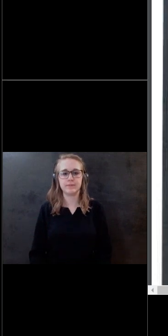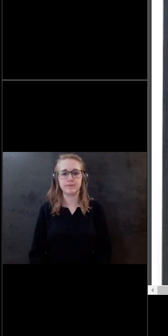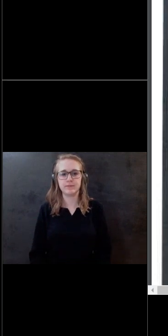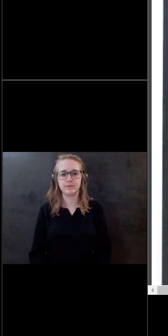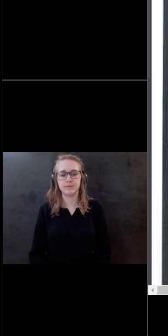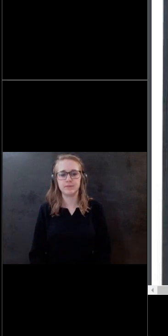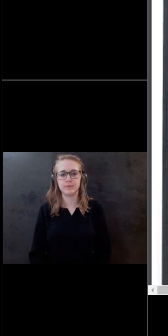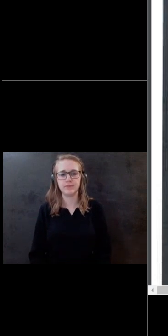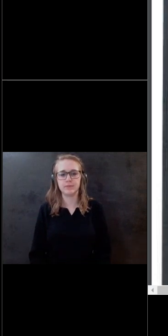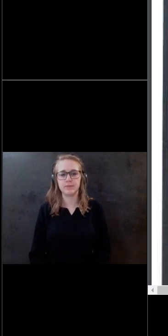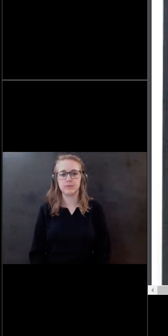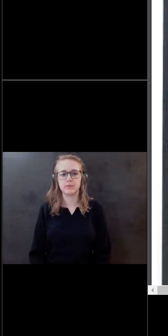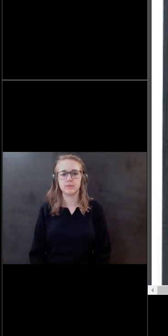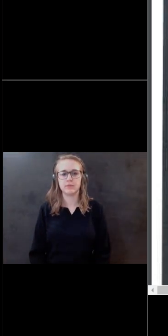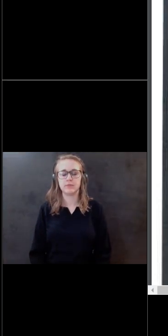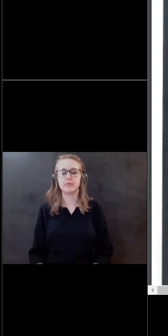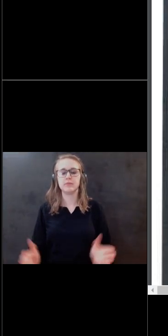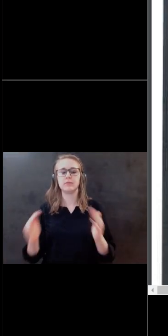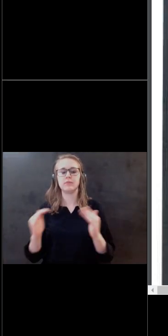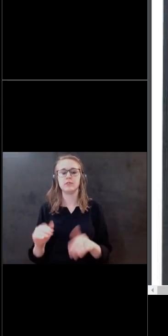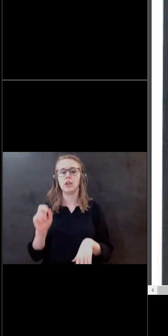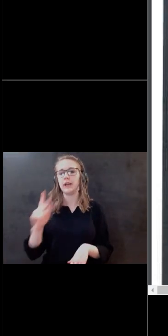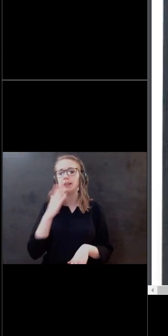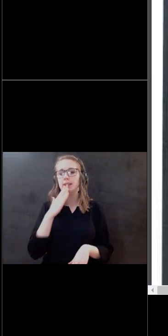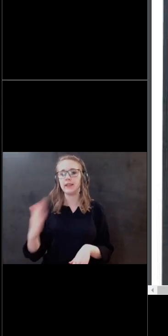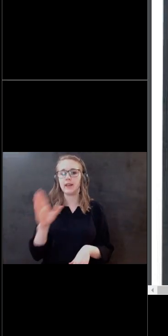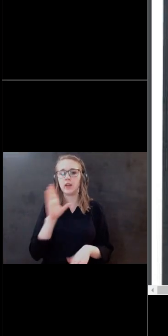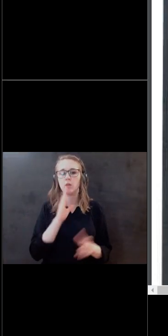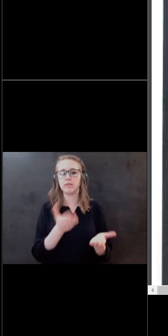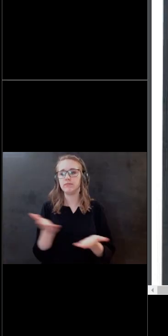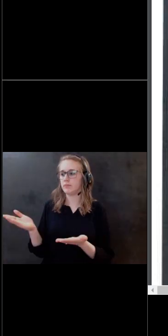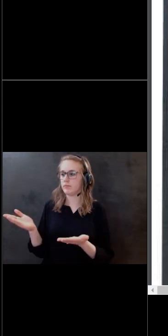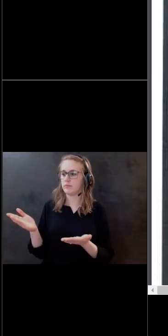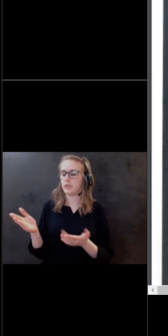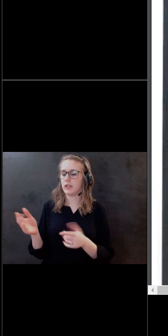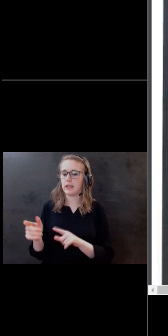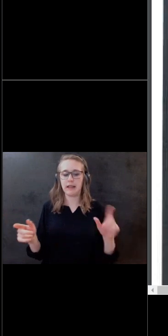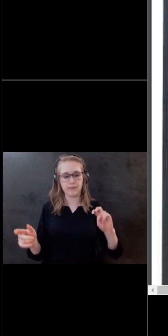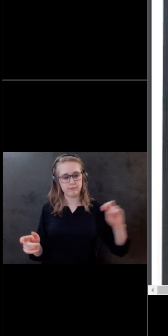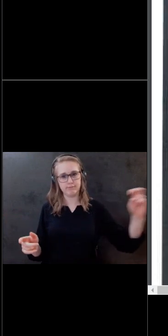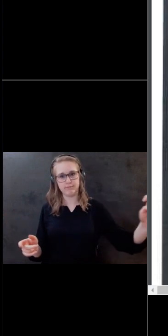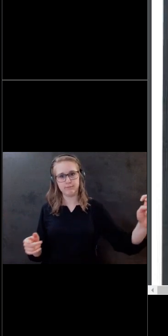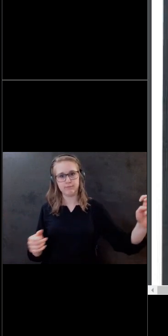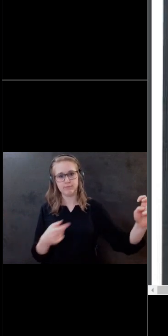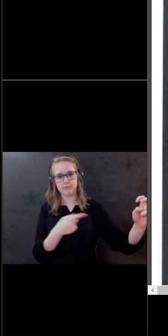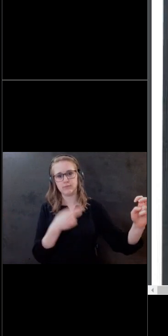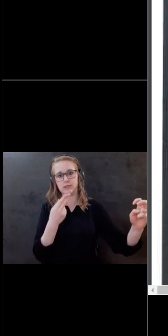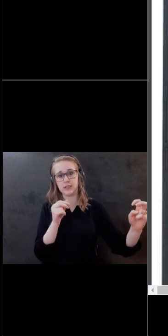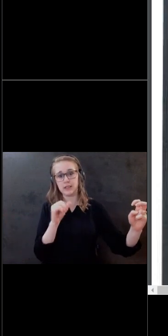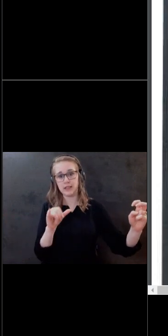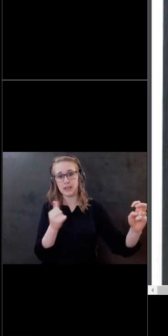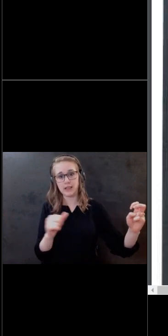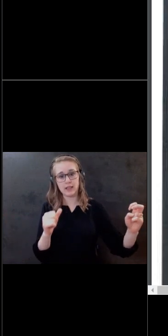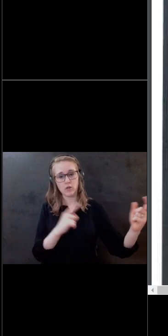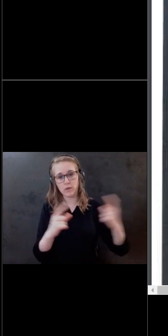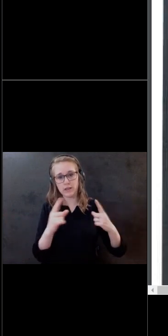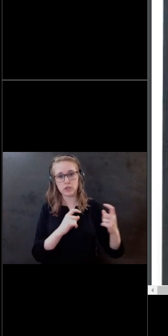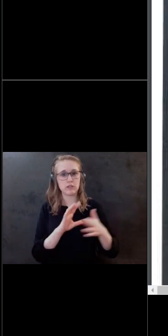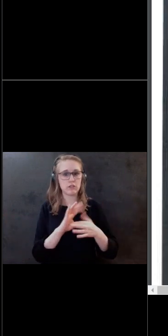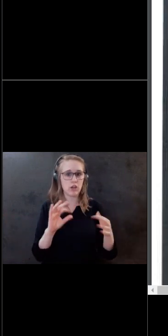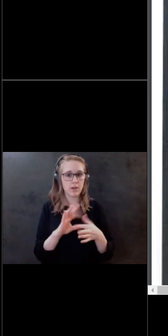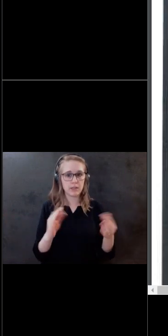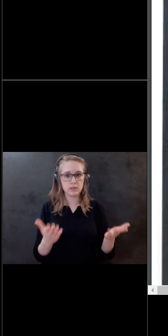All right, thank you. I'm gonna turn now to the remainder of my colleagues on my left. Board member Hay, questions, comments, anything for Ms.